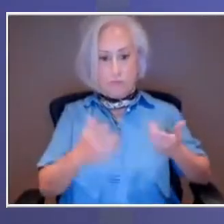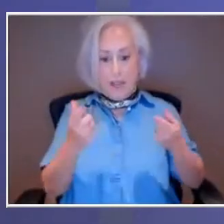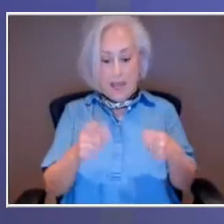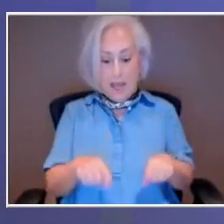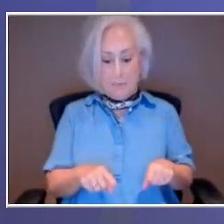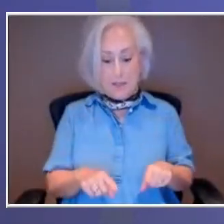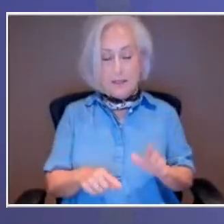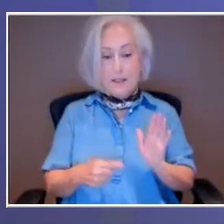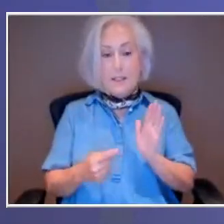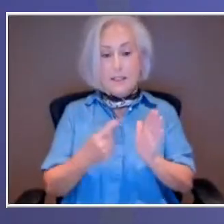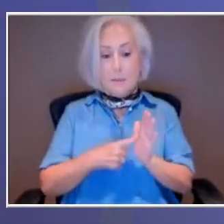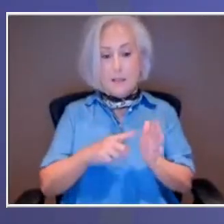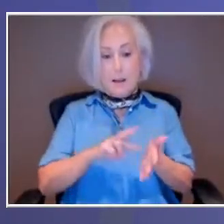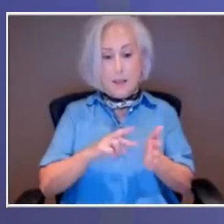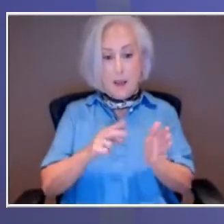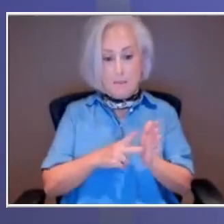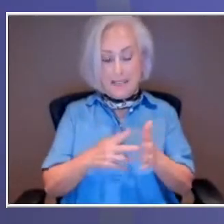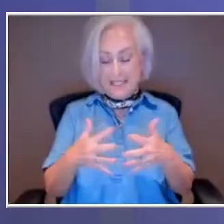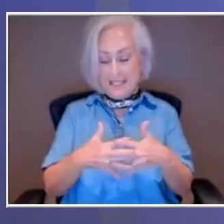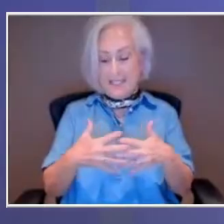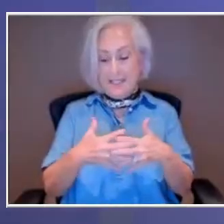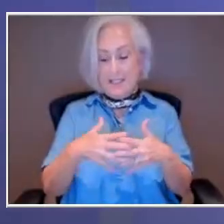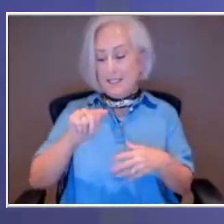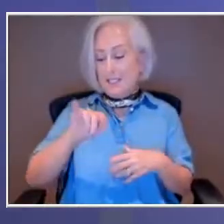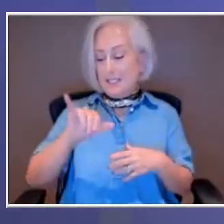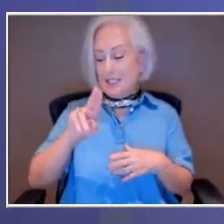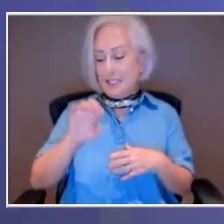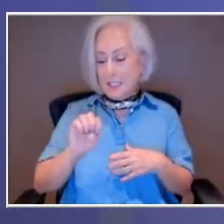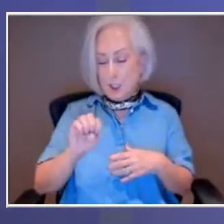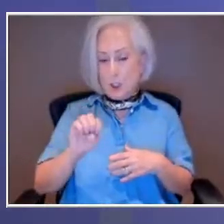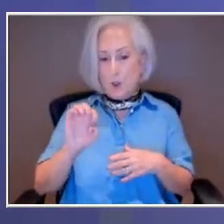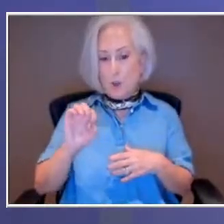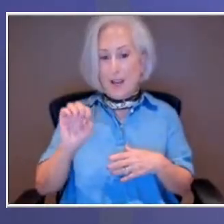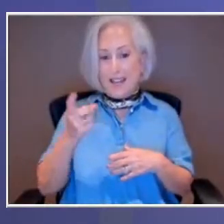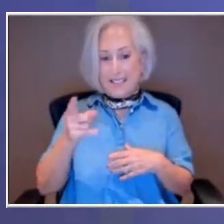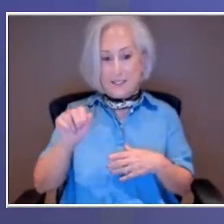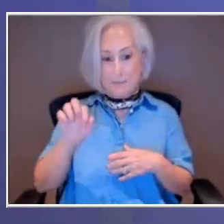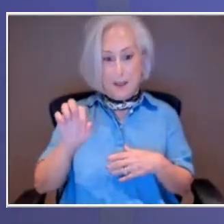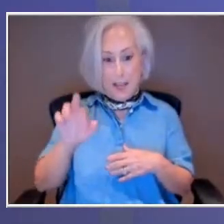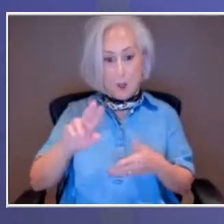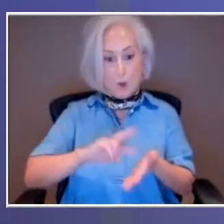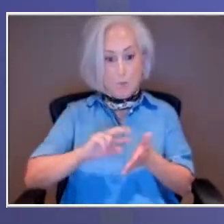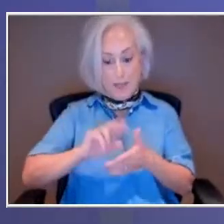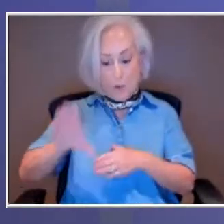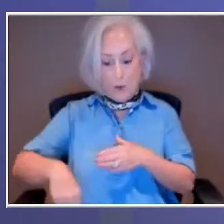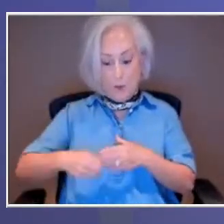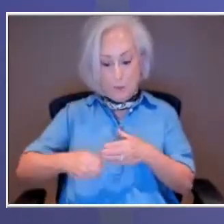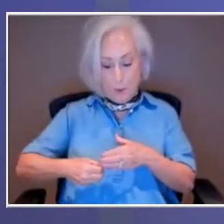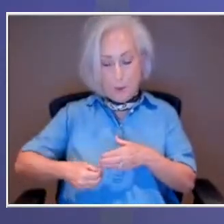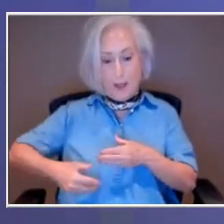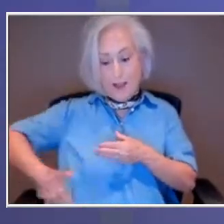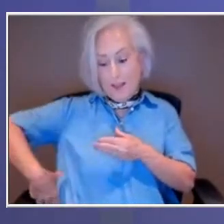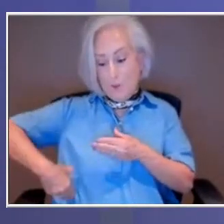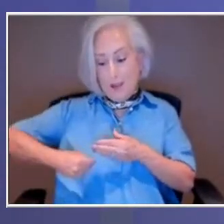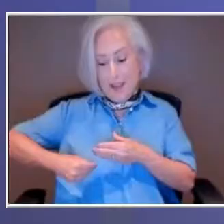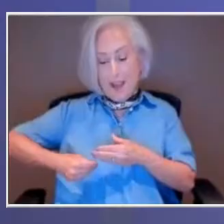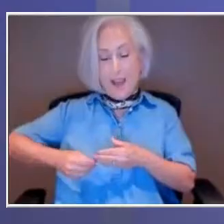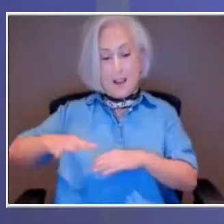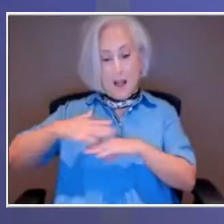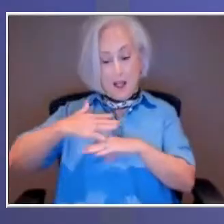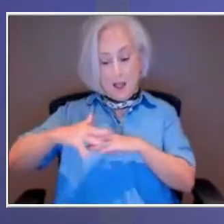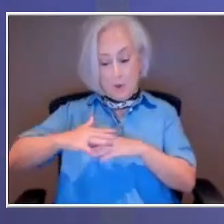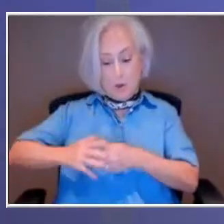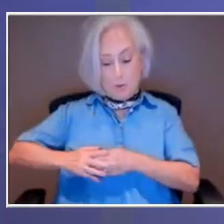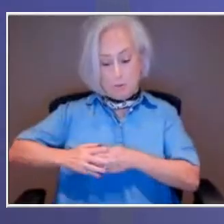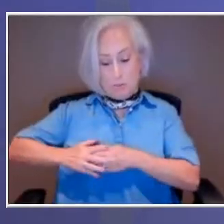tissue expander, which is like a temporary device that we gradually fill to shape the breast. Sometimes we can go even directly to implant